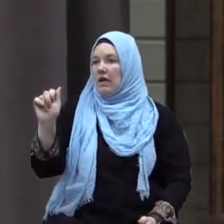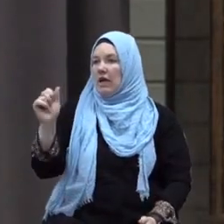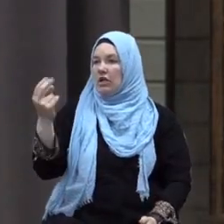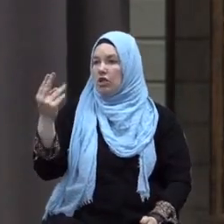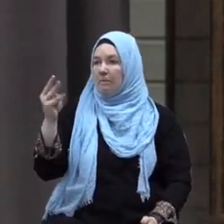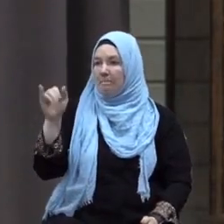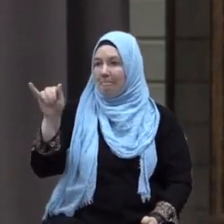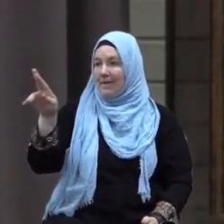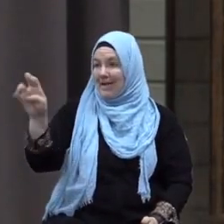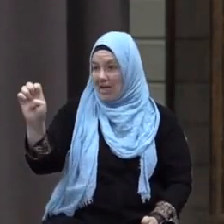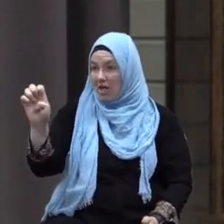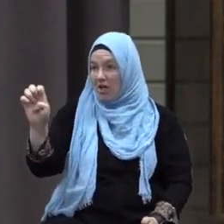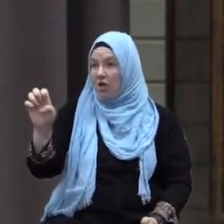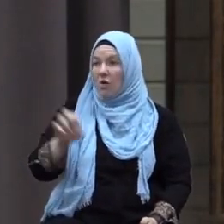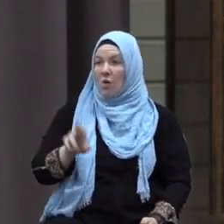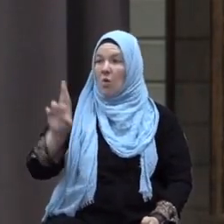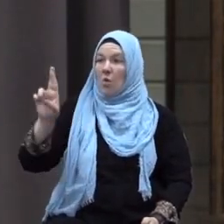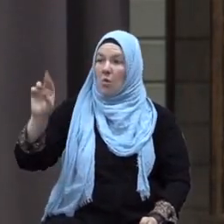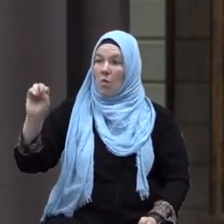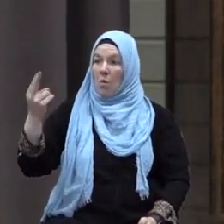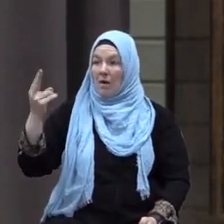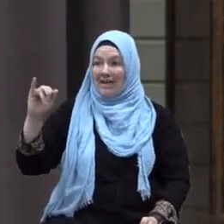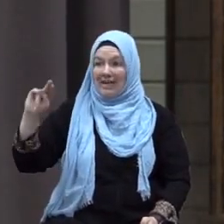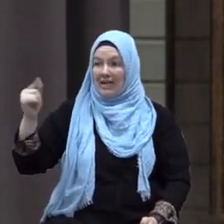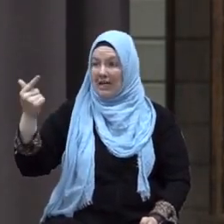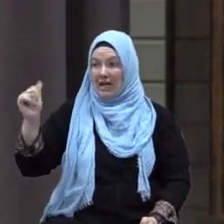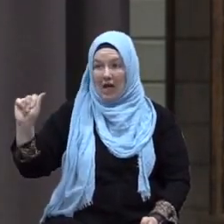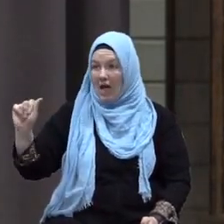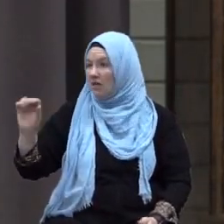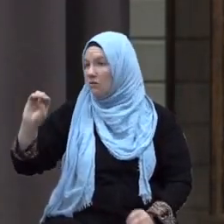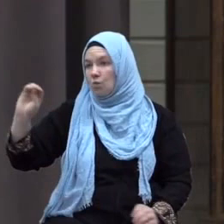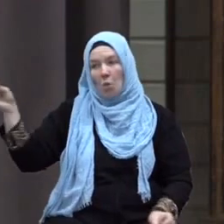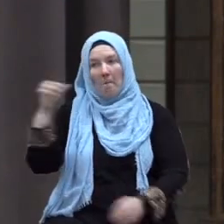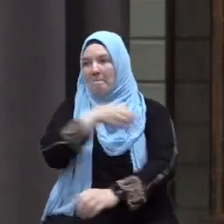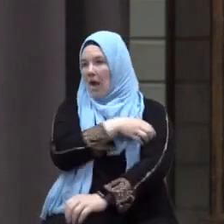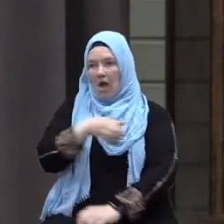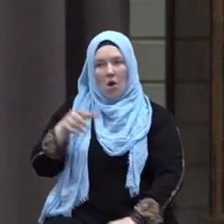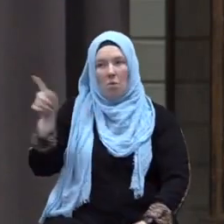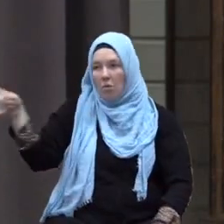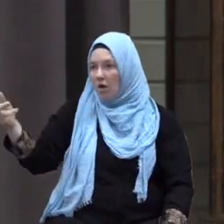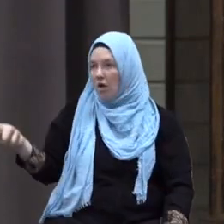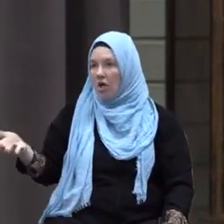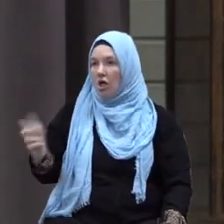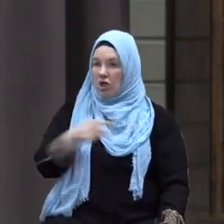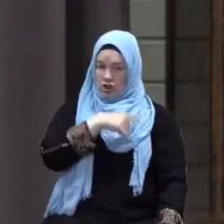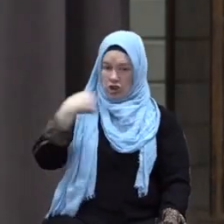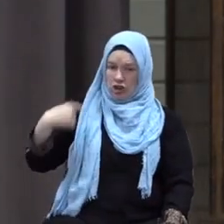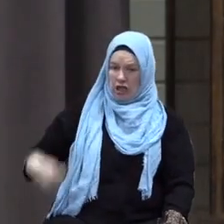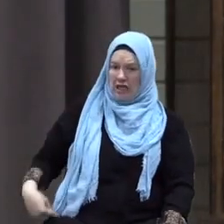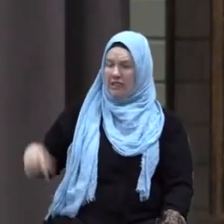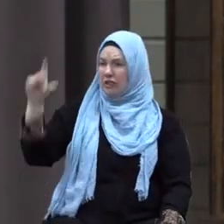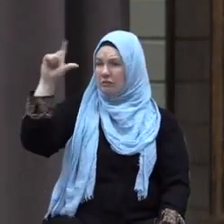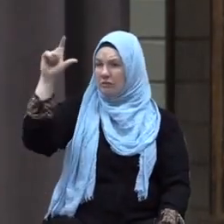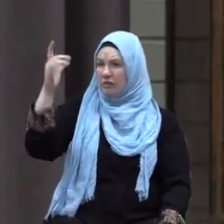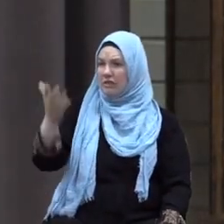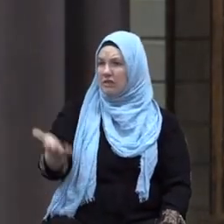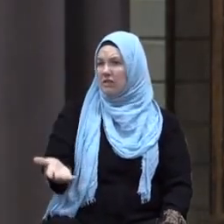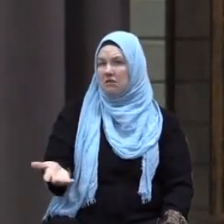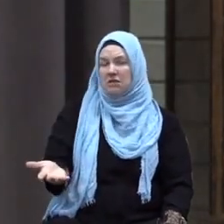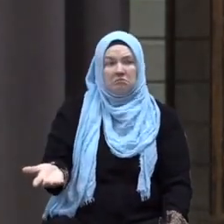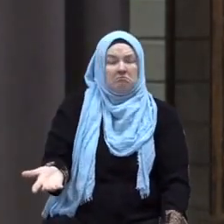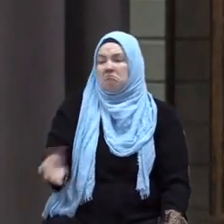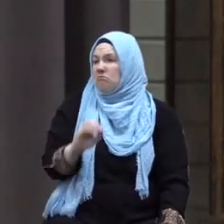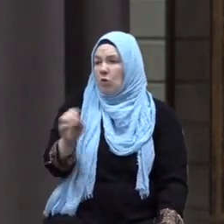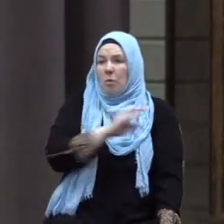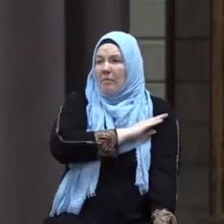the same. The Rohingya, they don't have any power. May Allah subhanahu wa ta'ala help them. The Chinese Muslims, the Uyghurs, they have